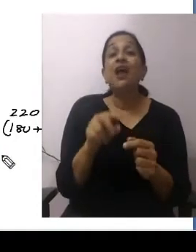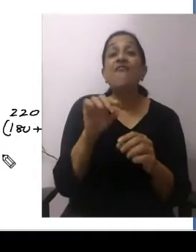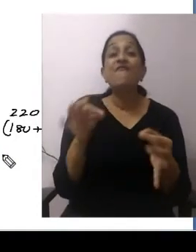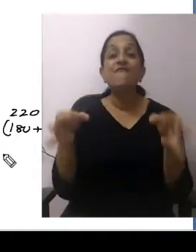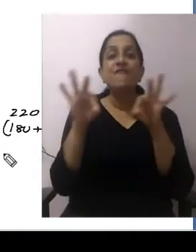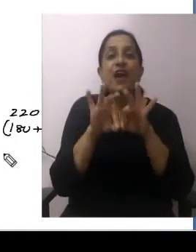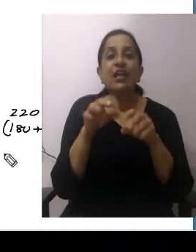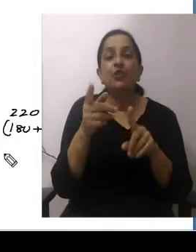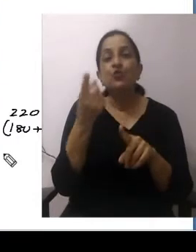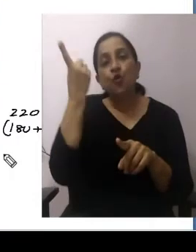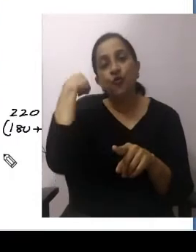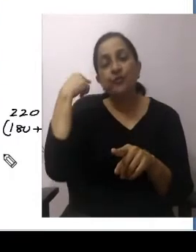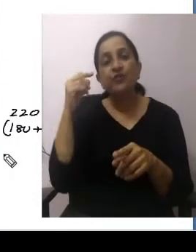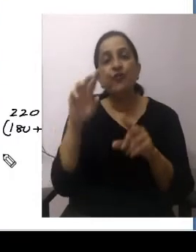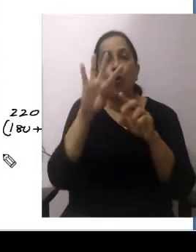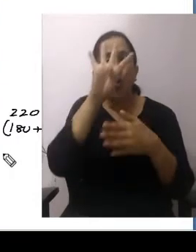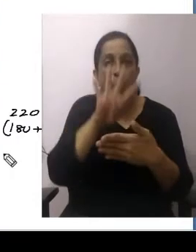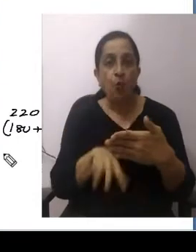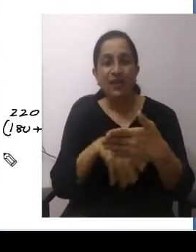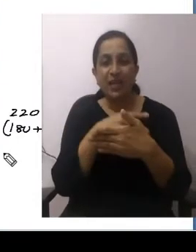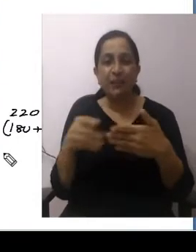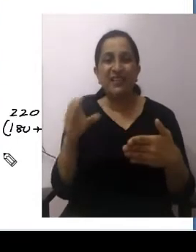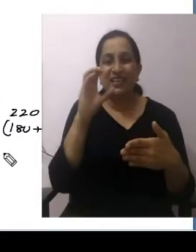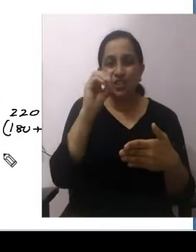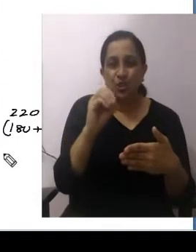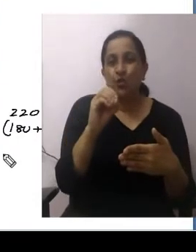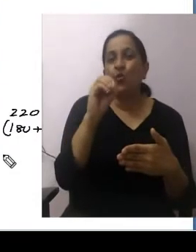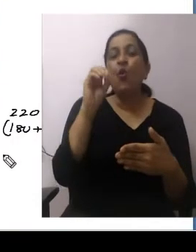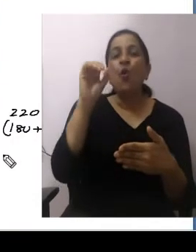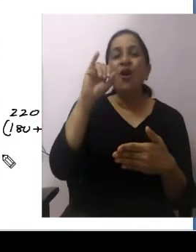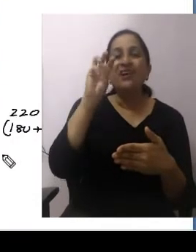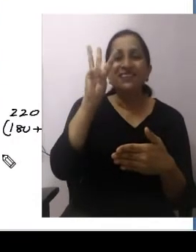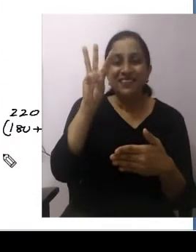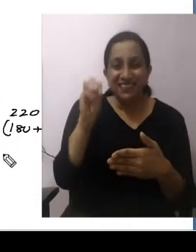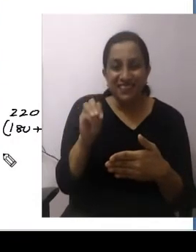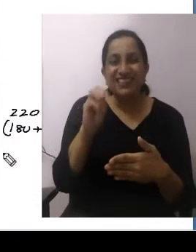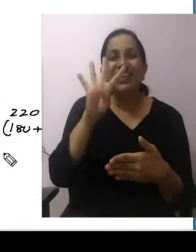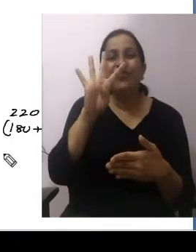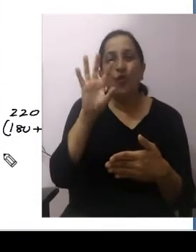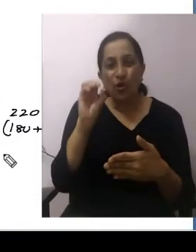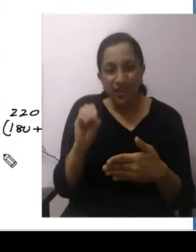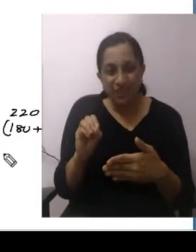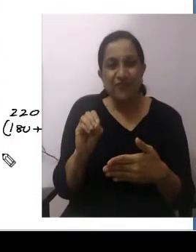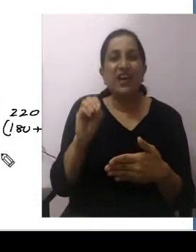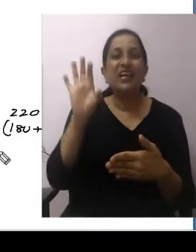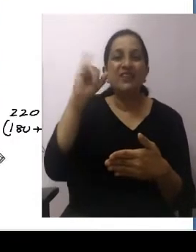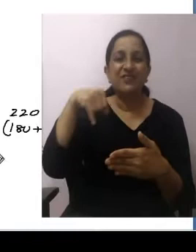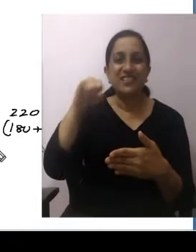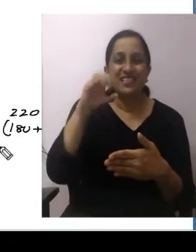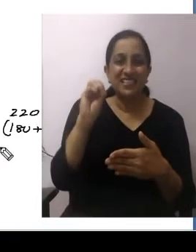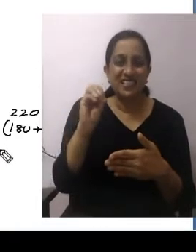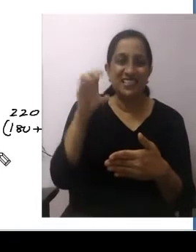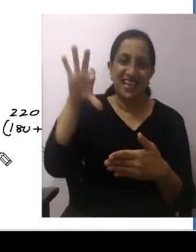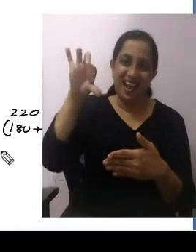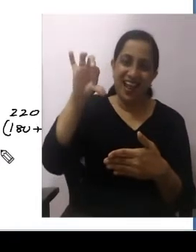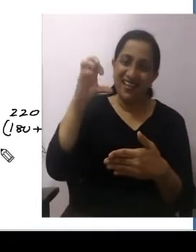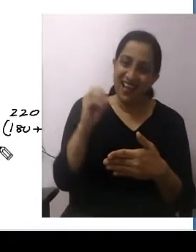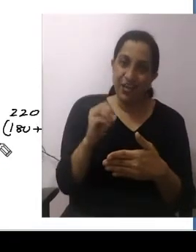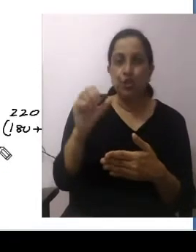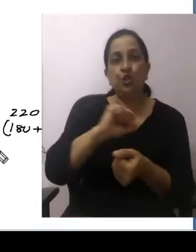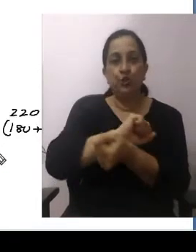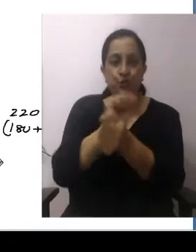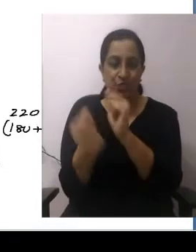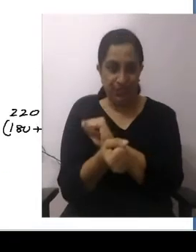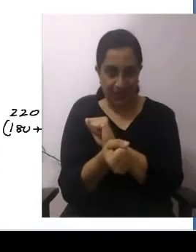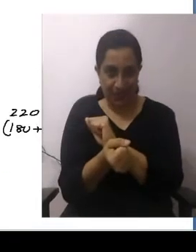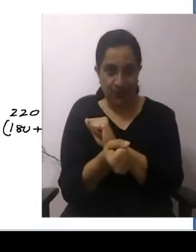0, 45, 60, and 90, and 30. So those values, as